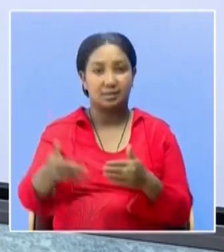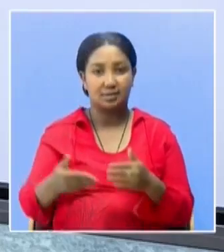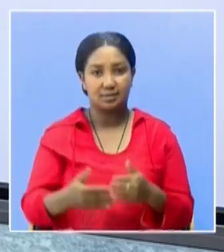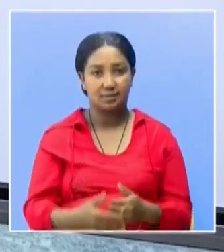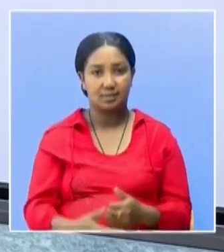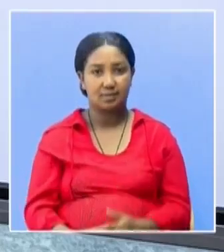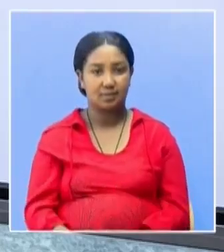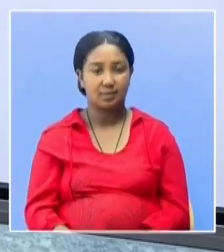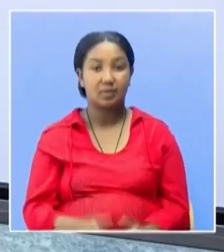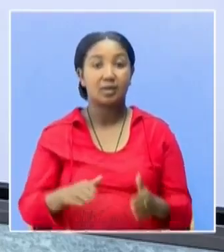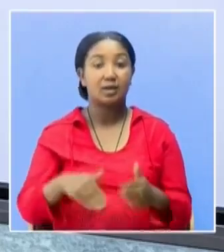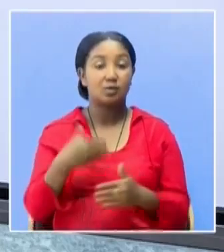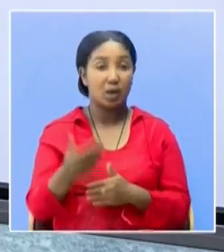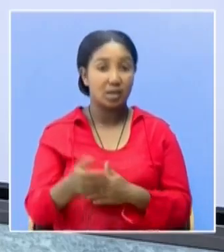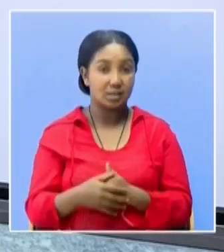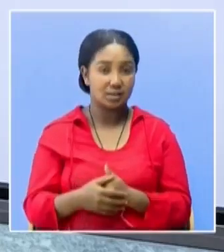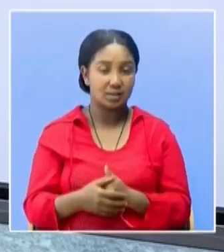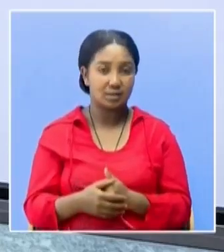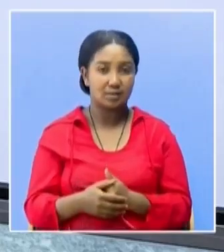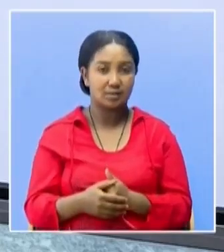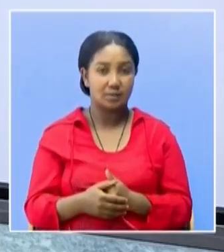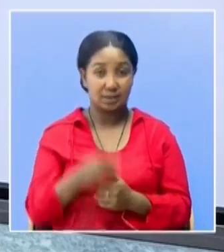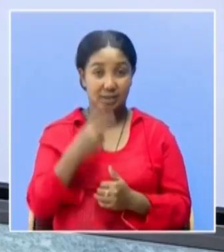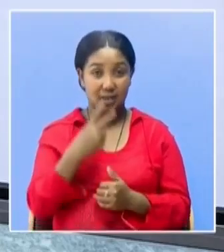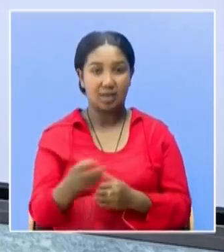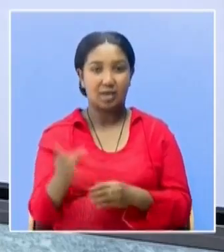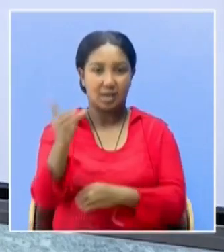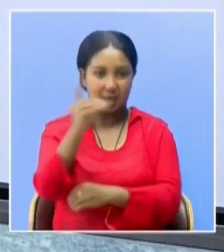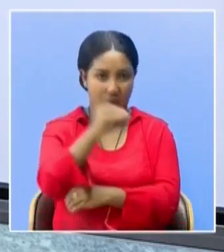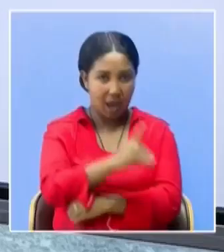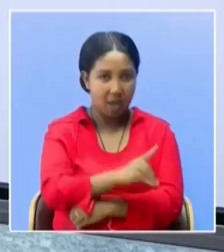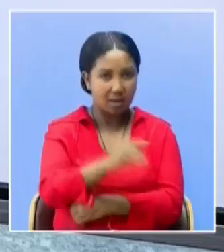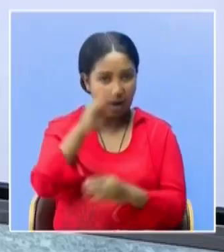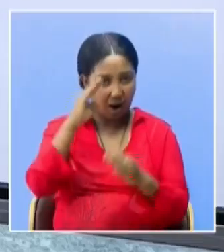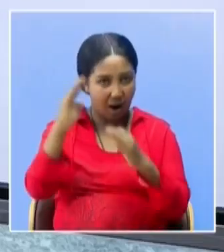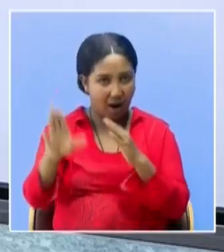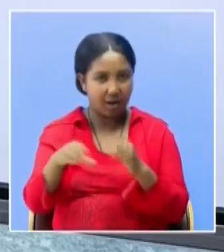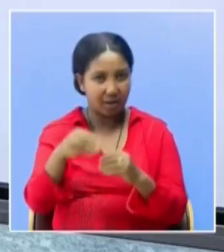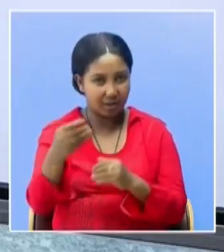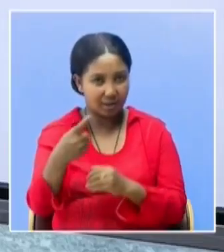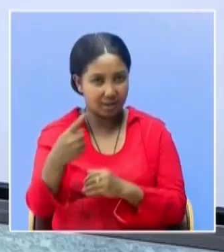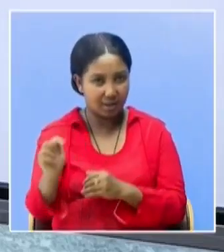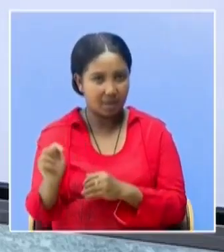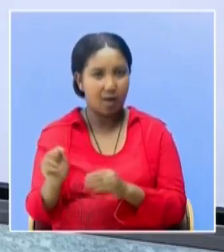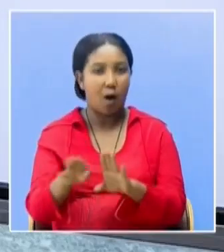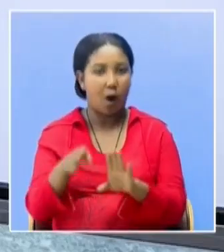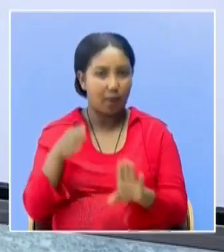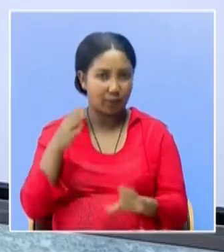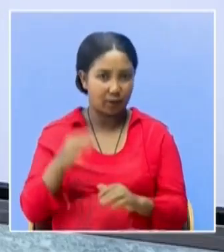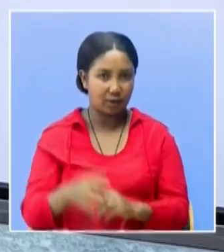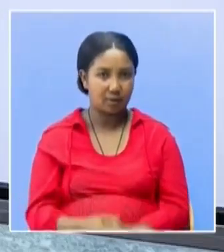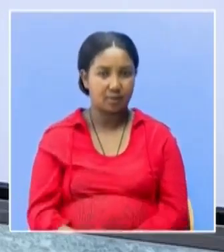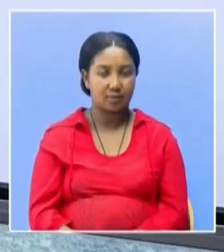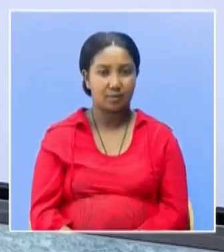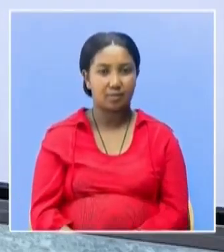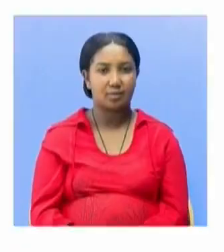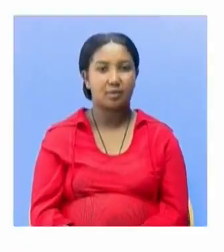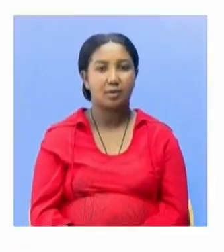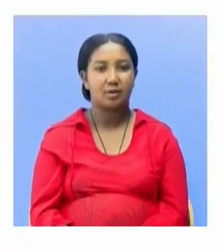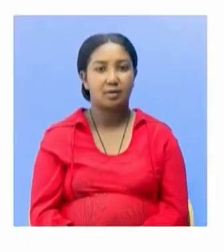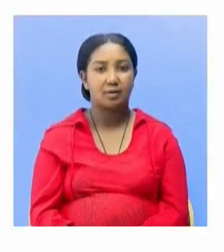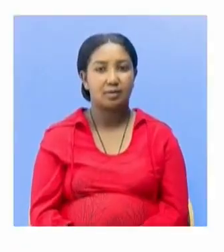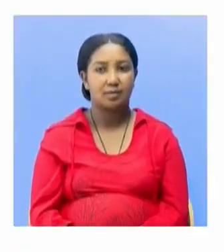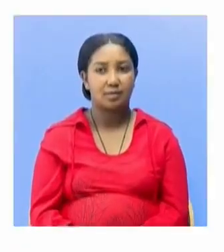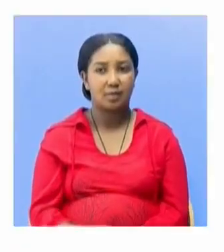next? And the next one, that is, you see, date and hi, and then the opening. I